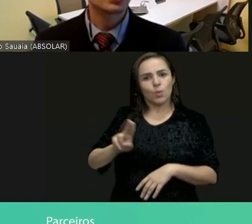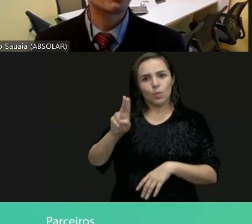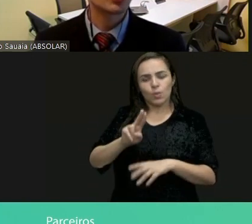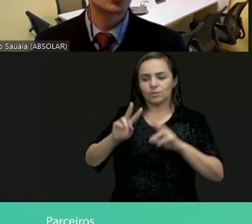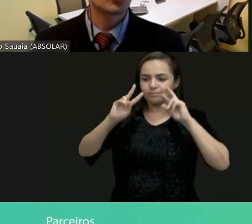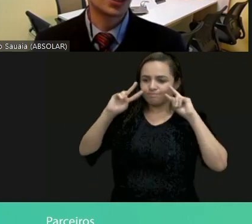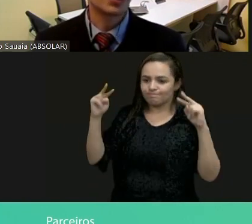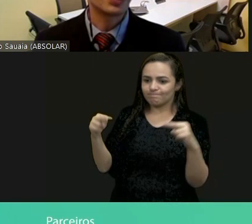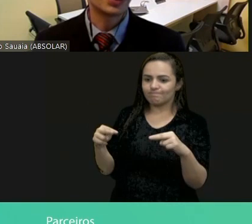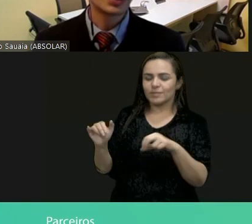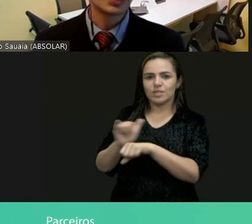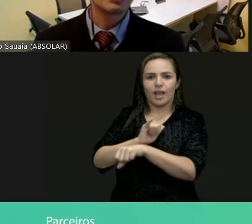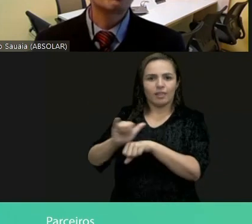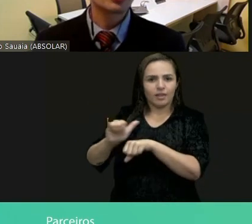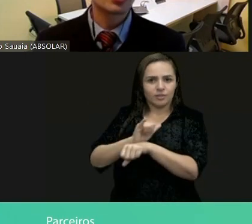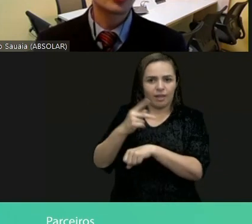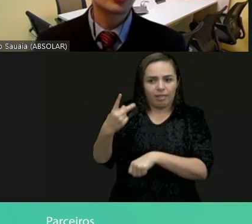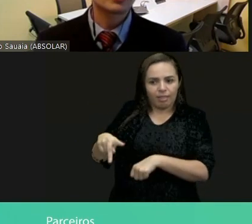see this.